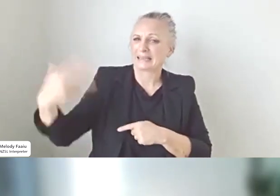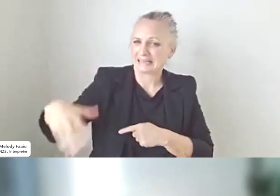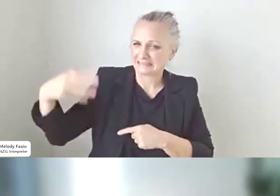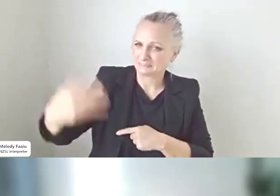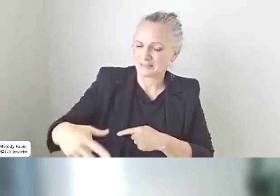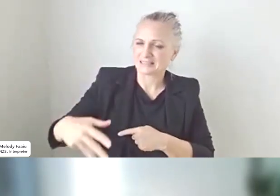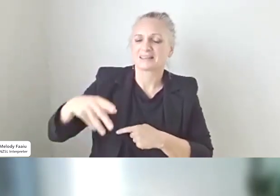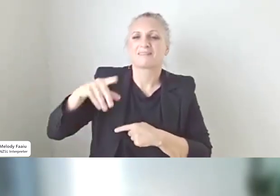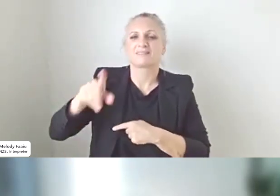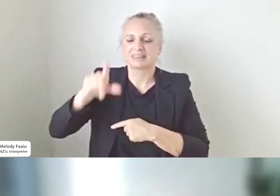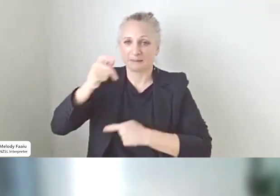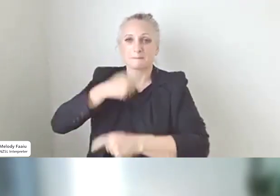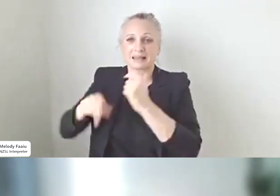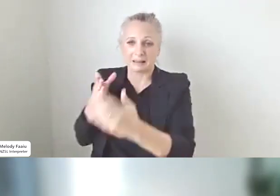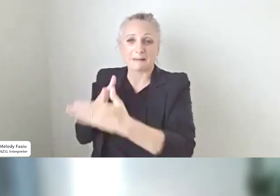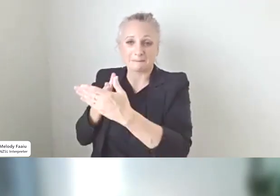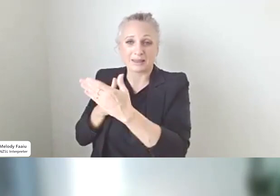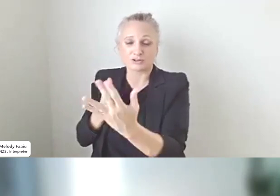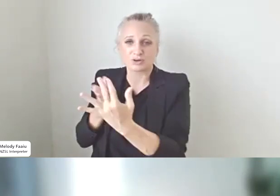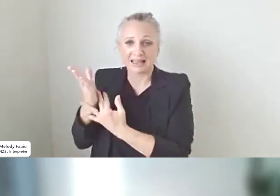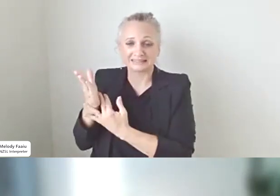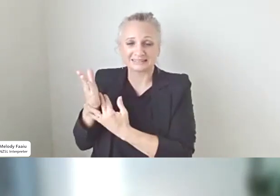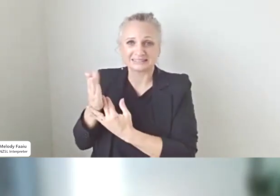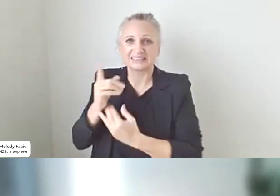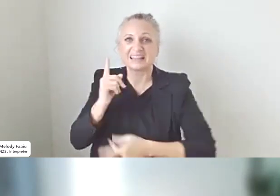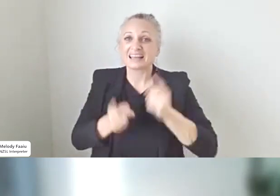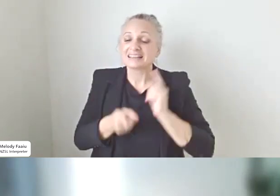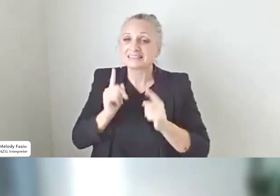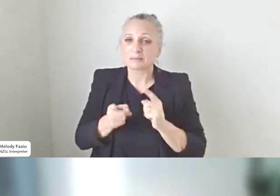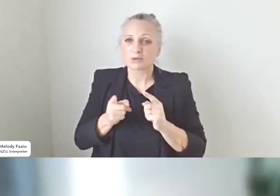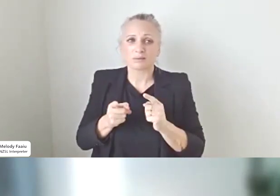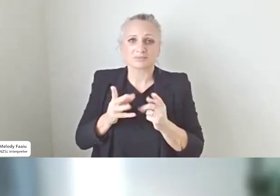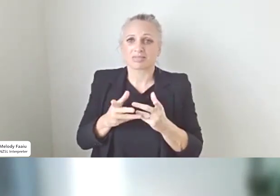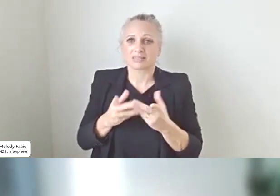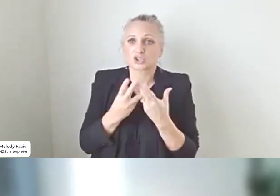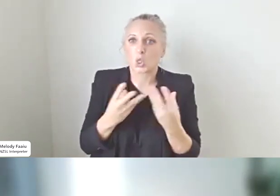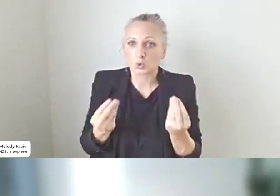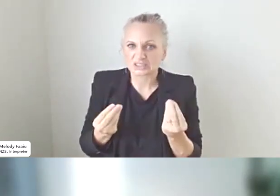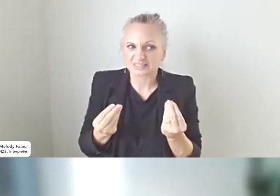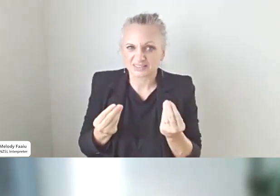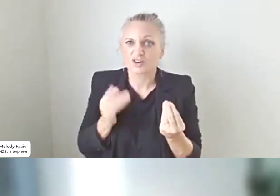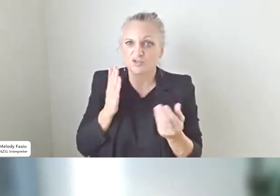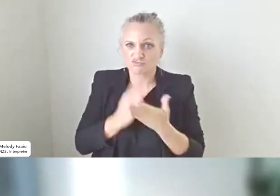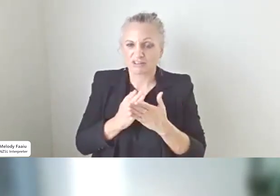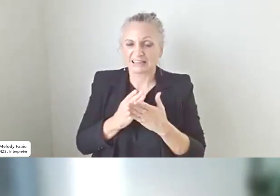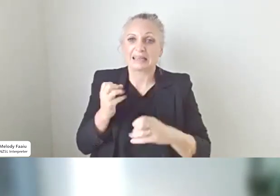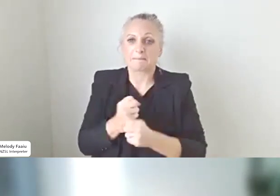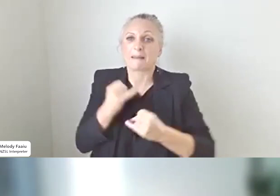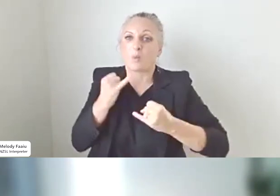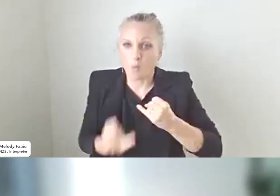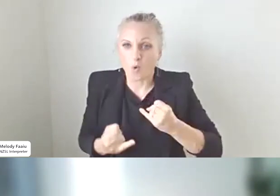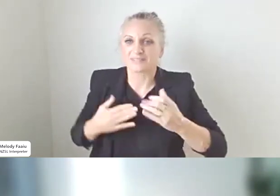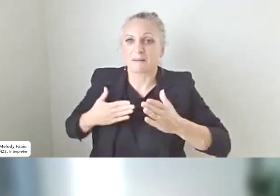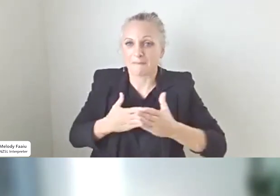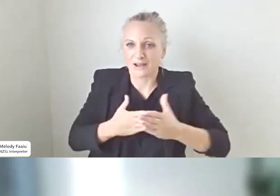create even more barriers than sometimes issues that are being resolved. So how do we address these? We can